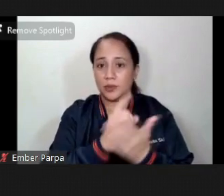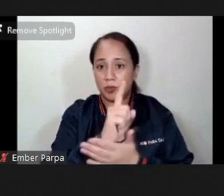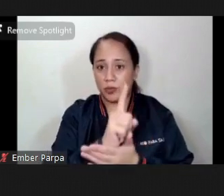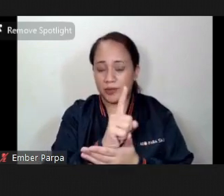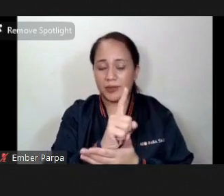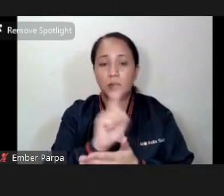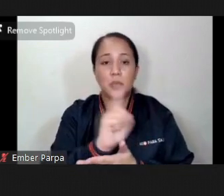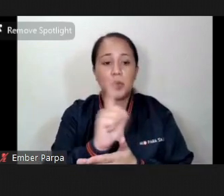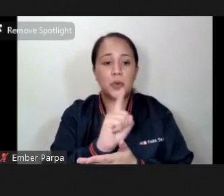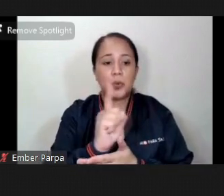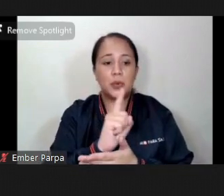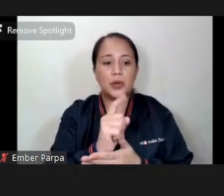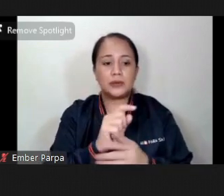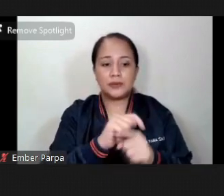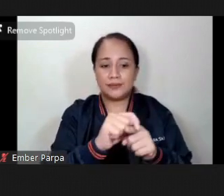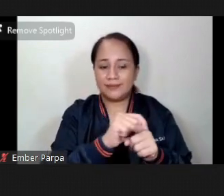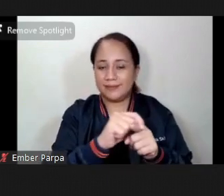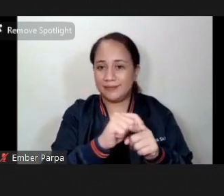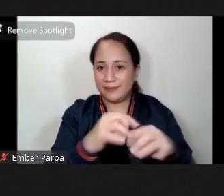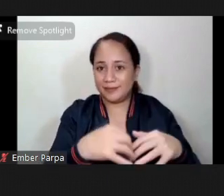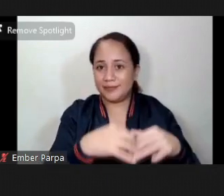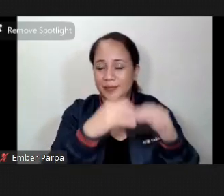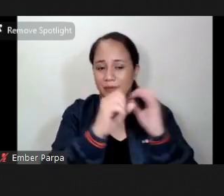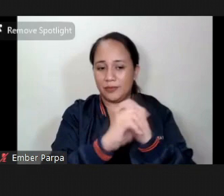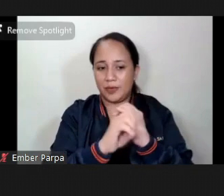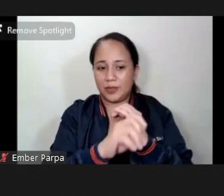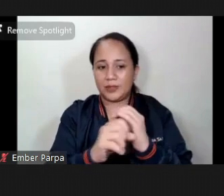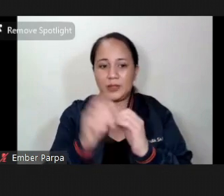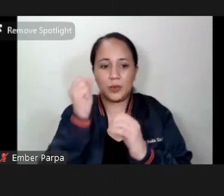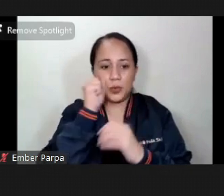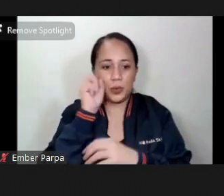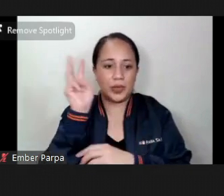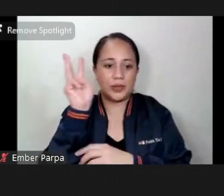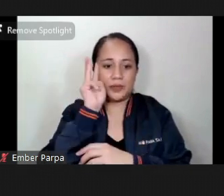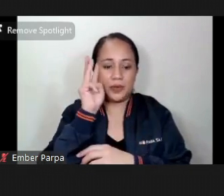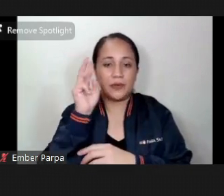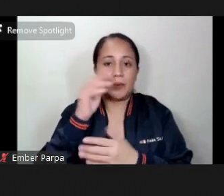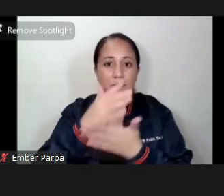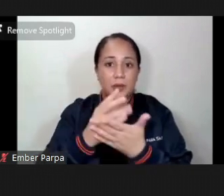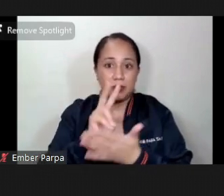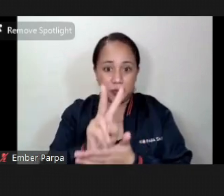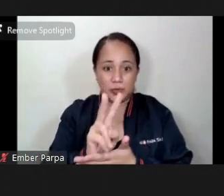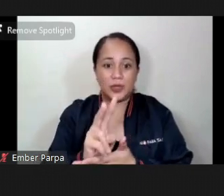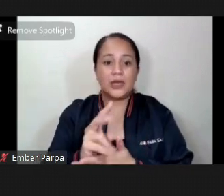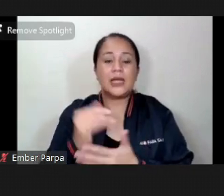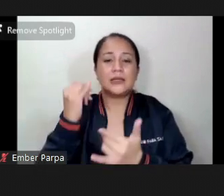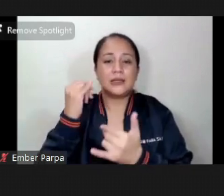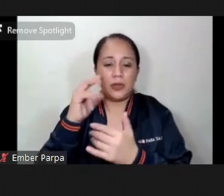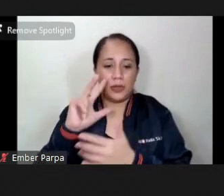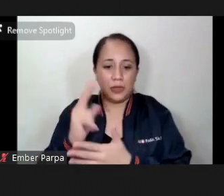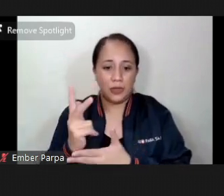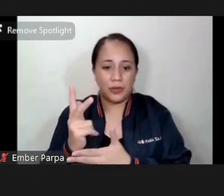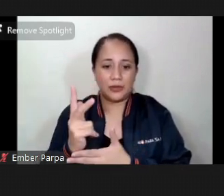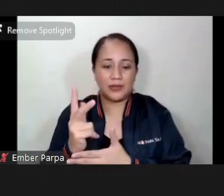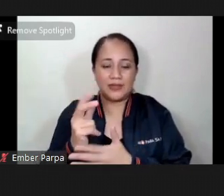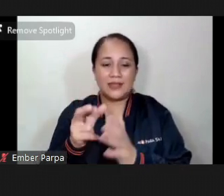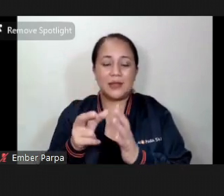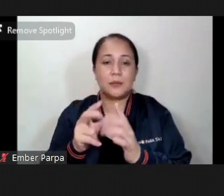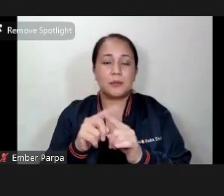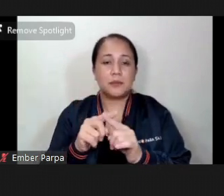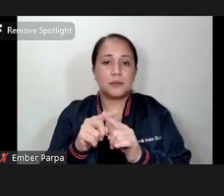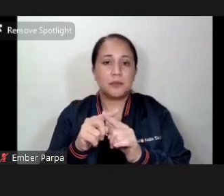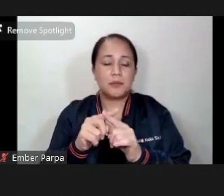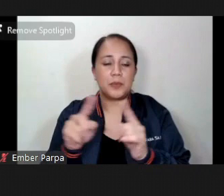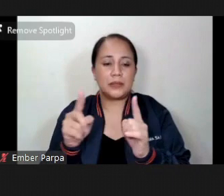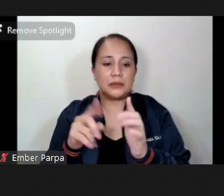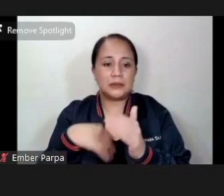which is the capacity building, advocacy, and awareness raising for the component 2. And of course, hindi na to recap, but ang